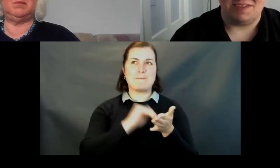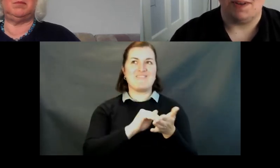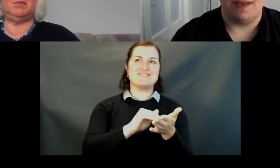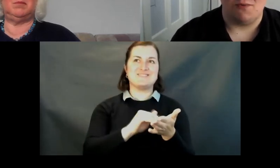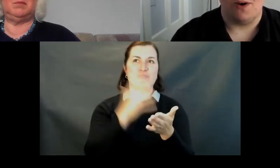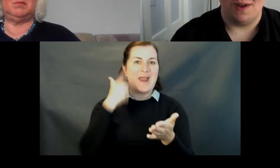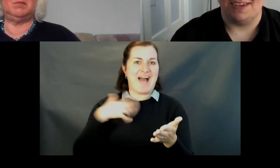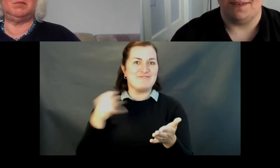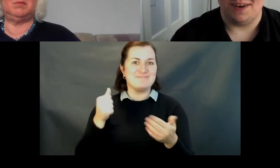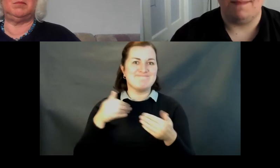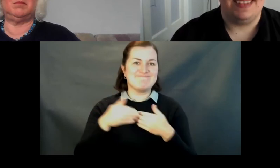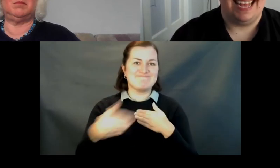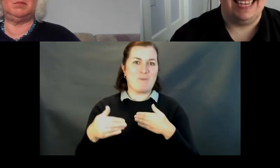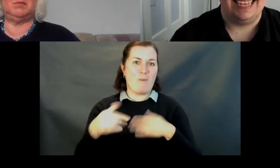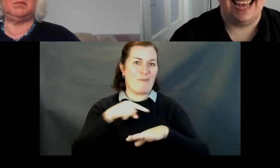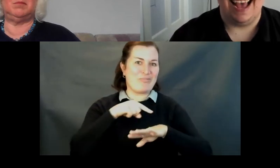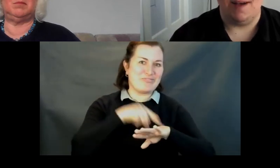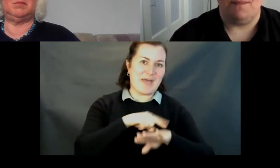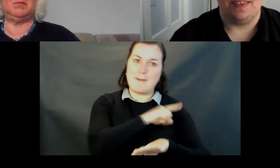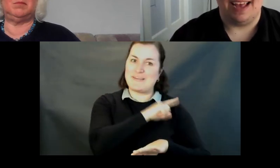Culture has been a bit of a whirlwind so far,